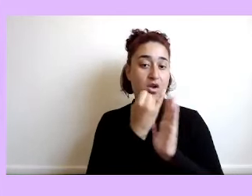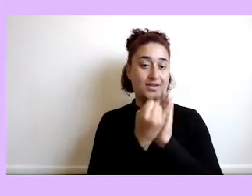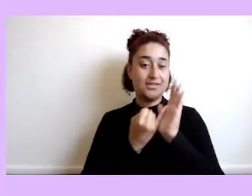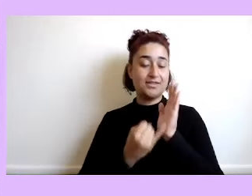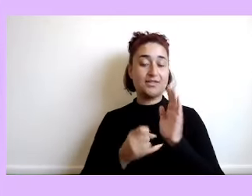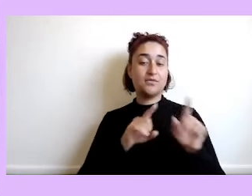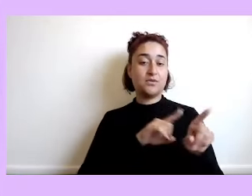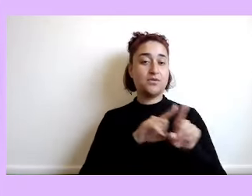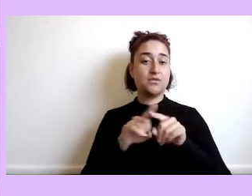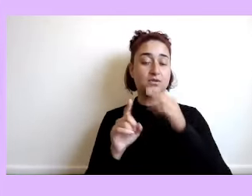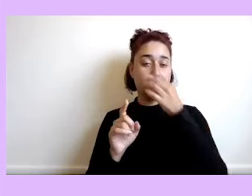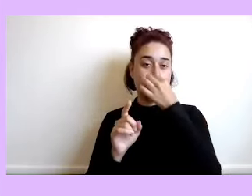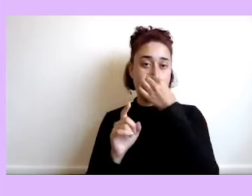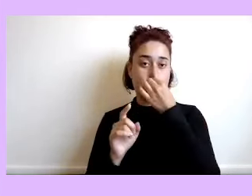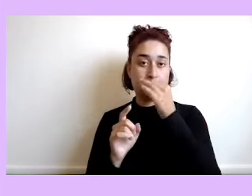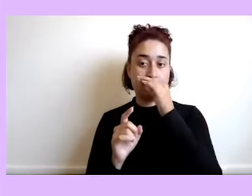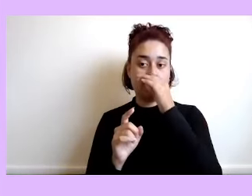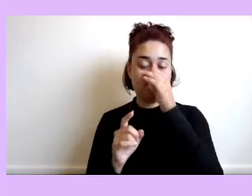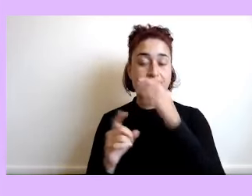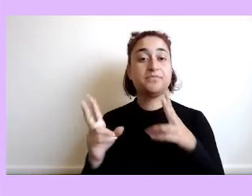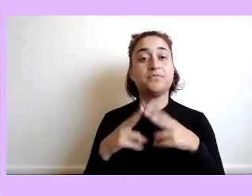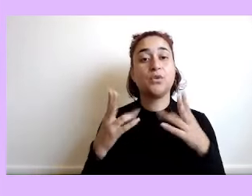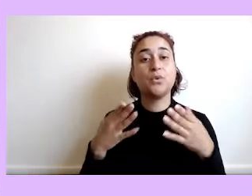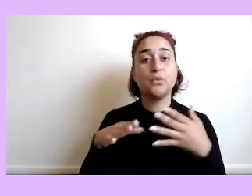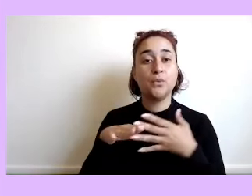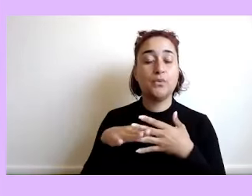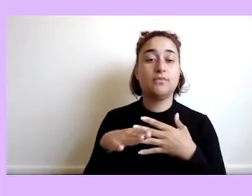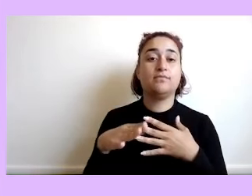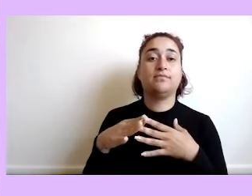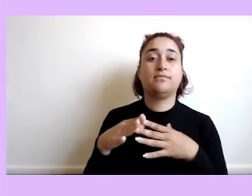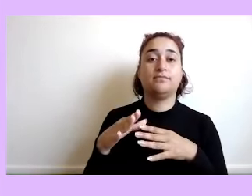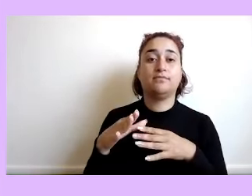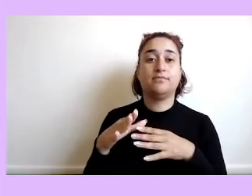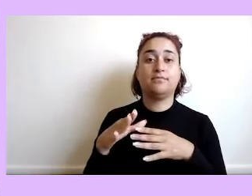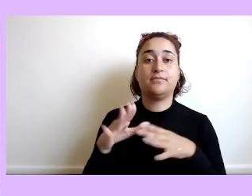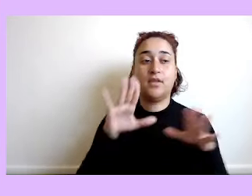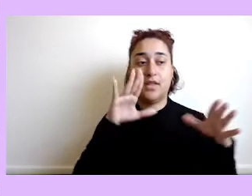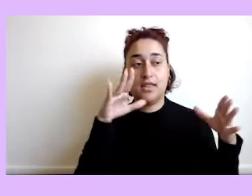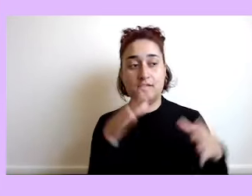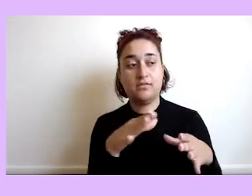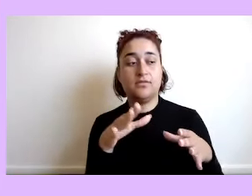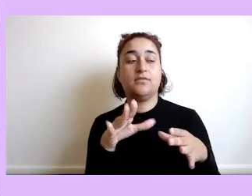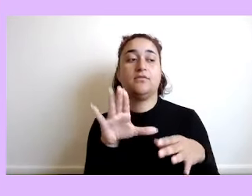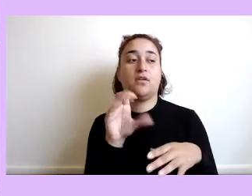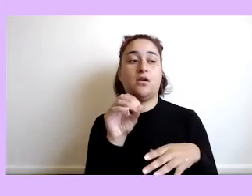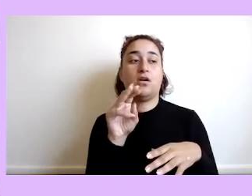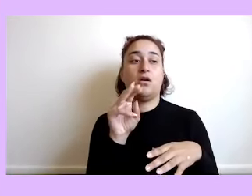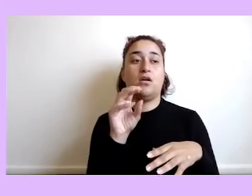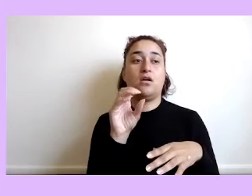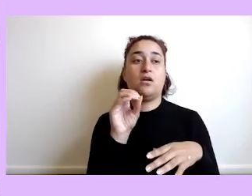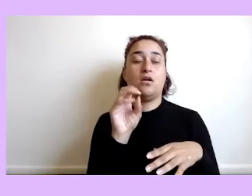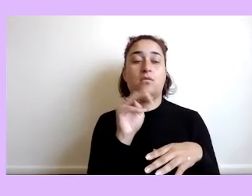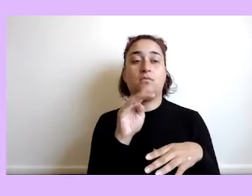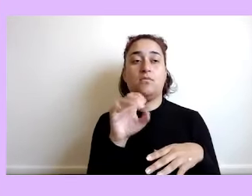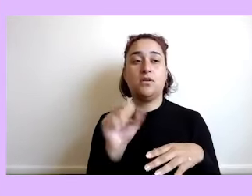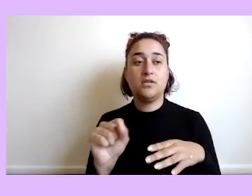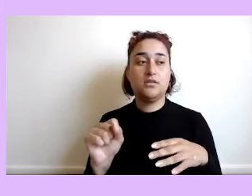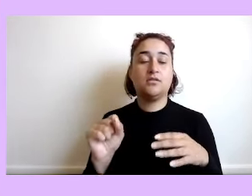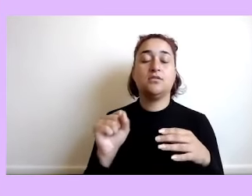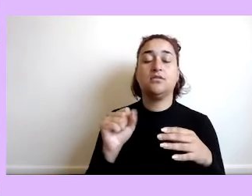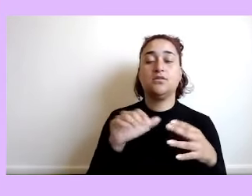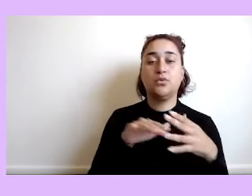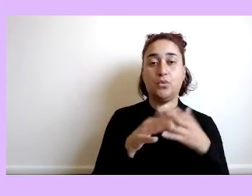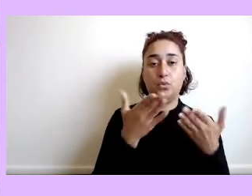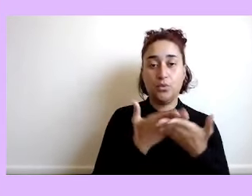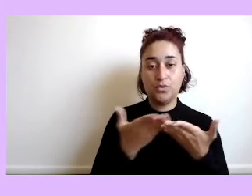also very much through the lens of the commons, through thinking about solidarity economy, through thinking about resource in ways